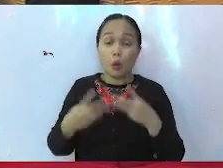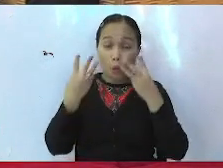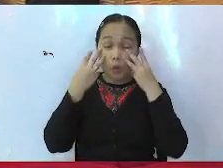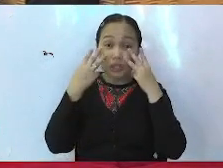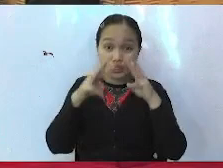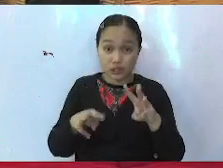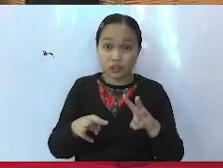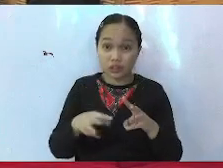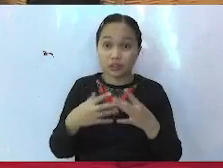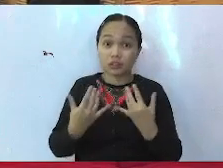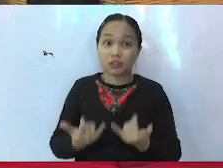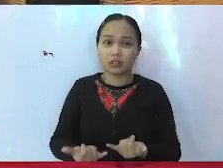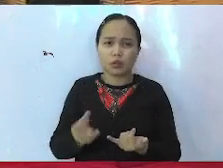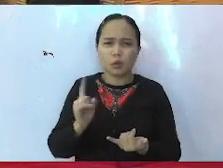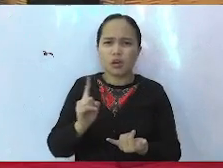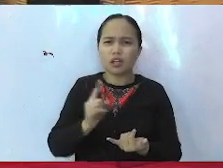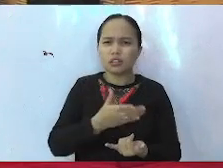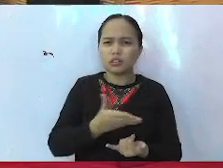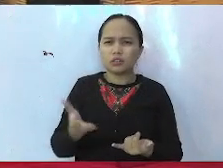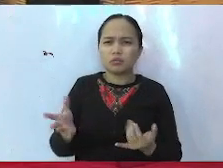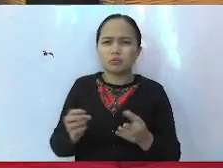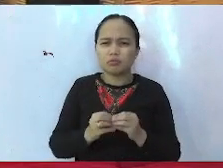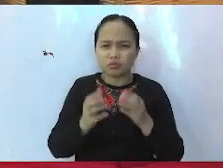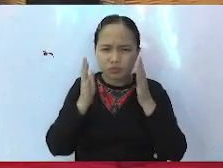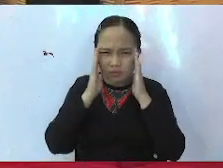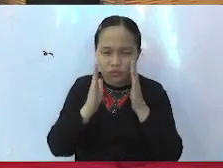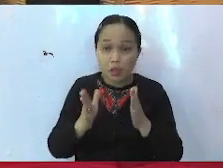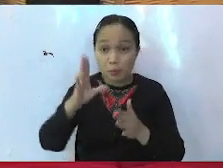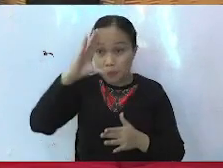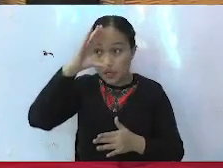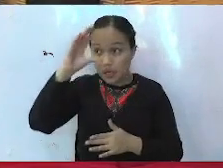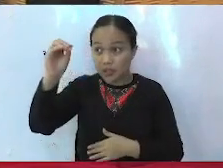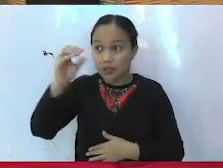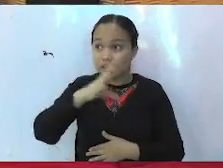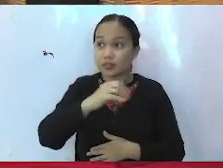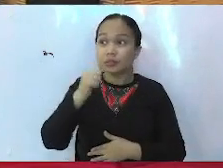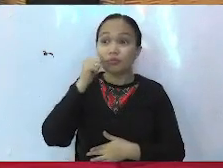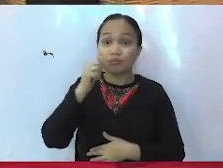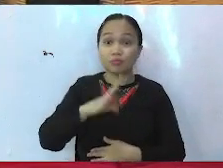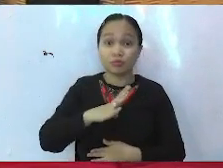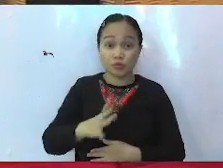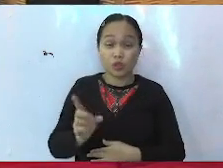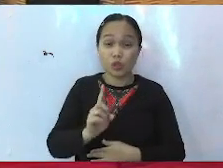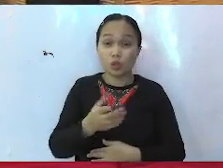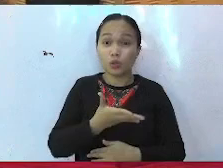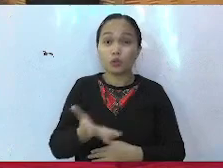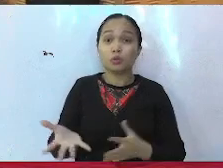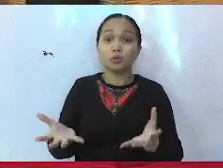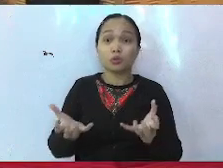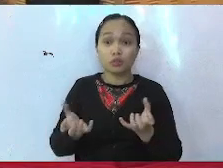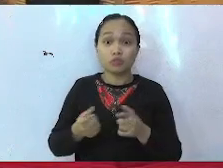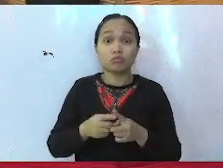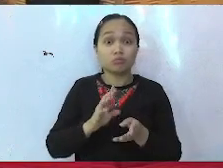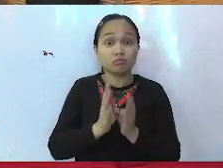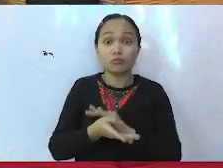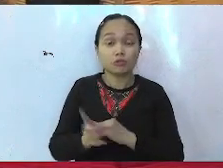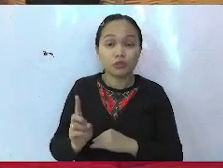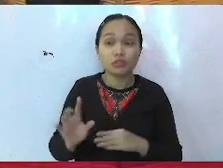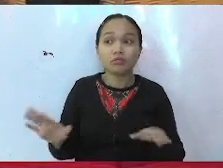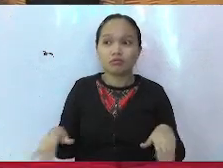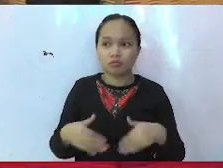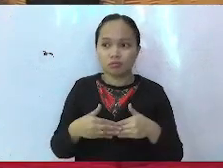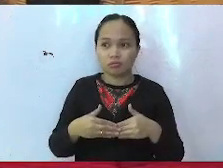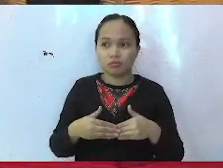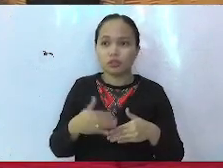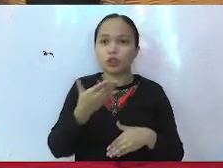sitting here today, you know what you want more than anything? Man and woman. You know what you want? You want to be married. Yeah. You want